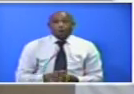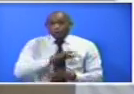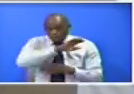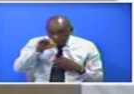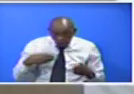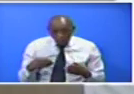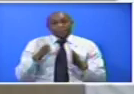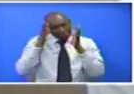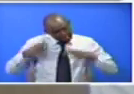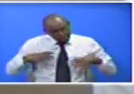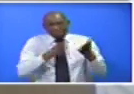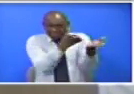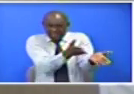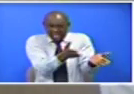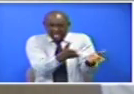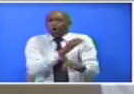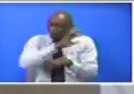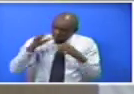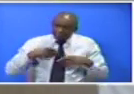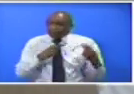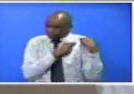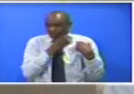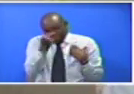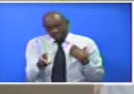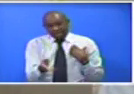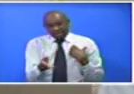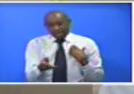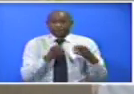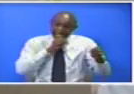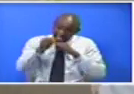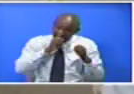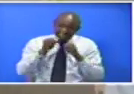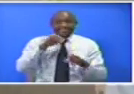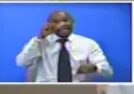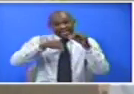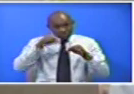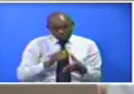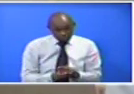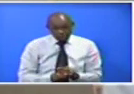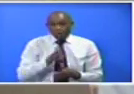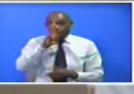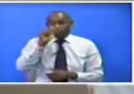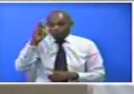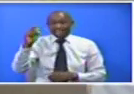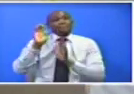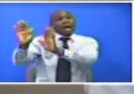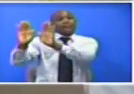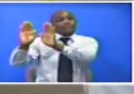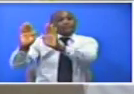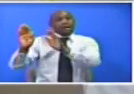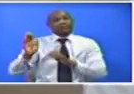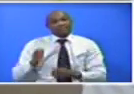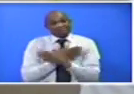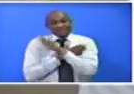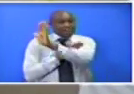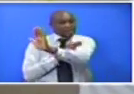all the presiding officers, and the returning officers of the wards were his.